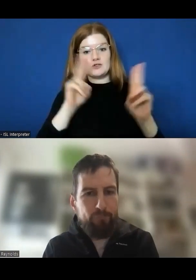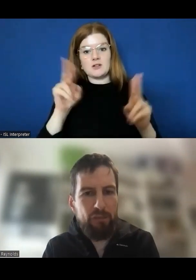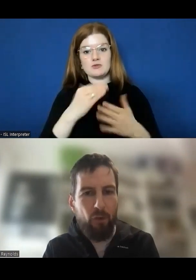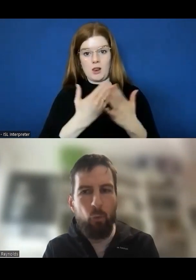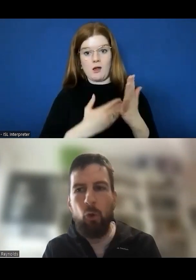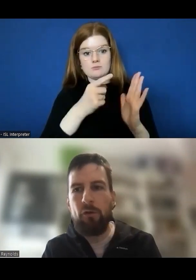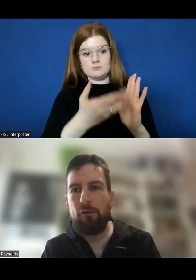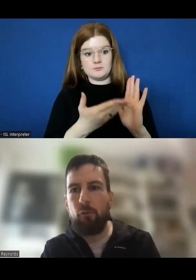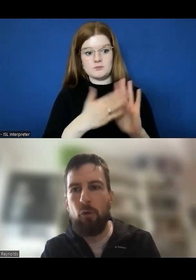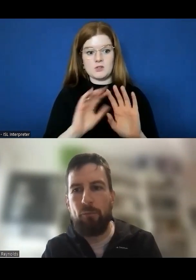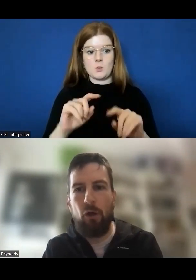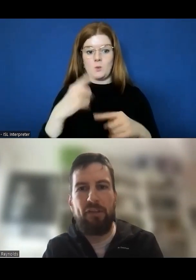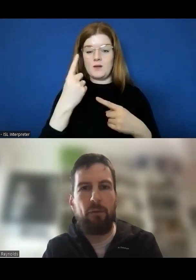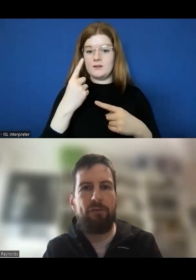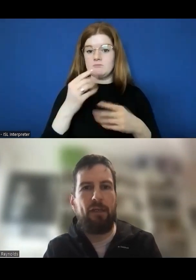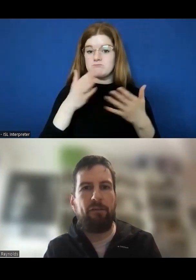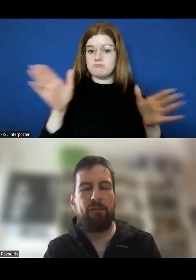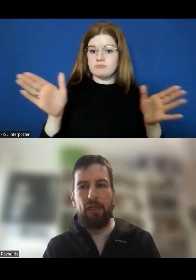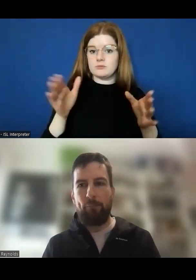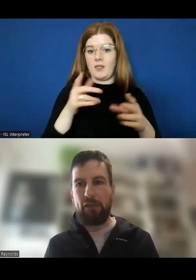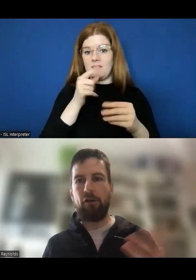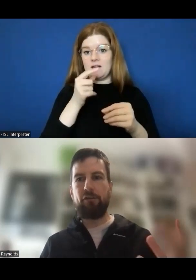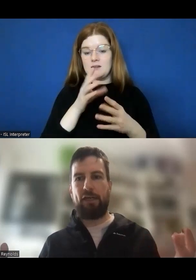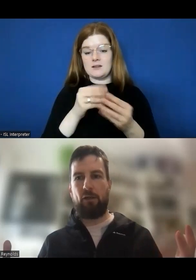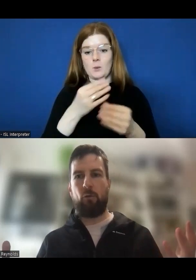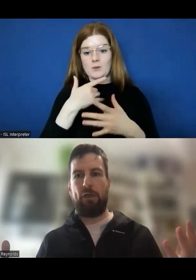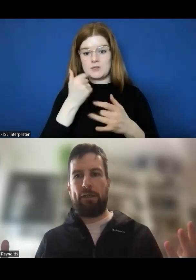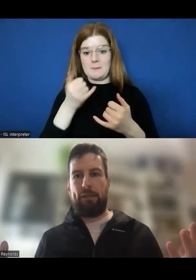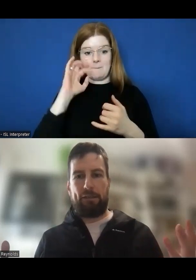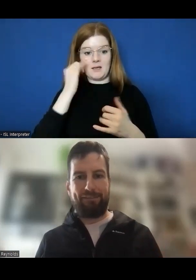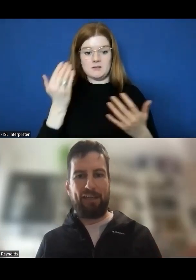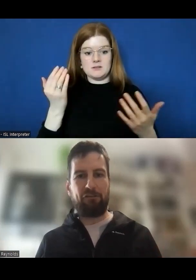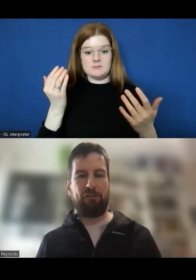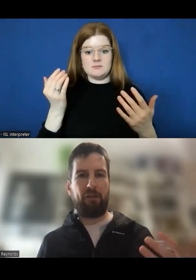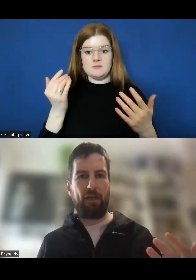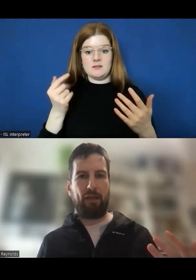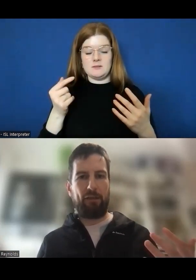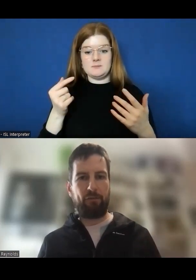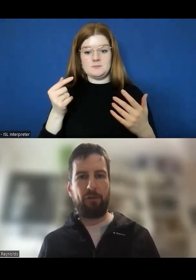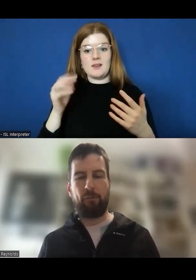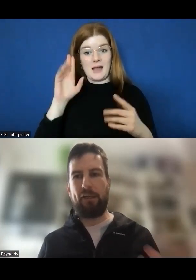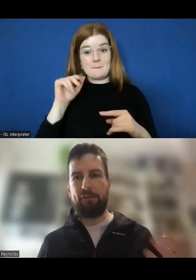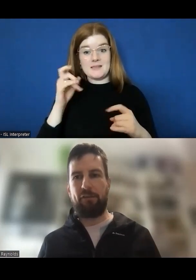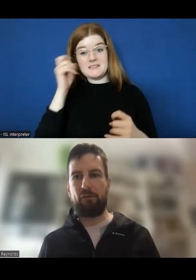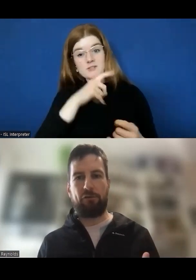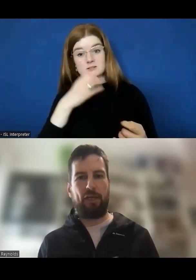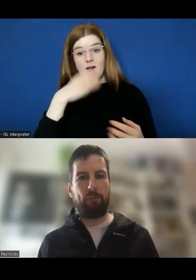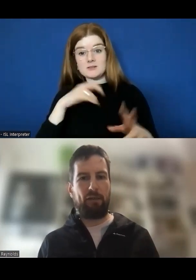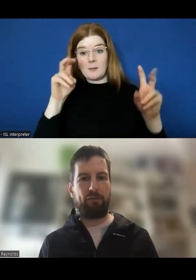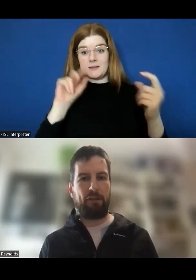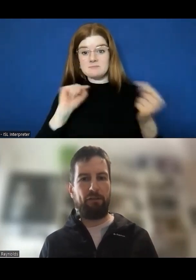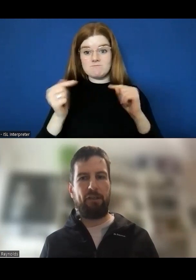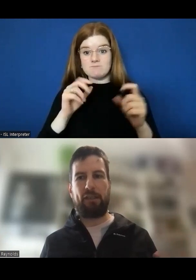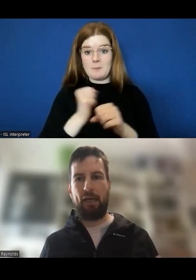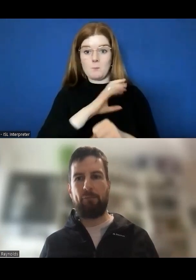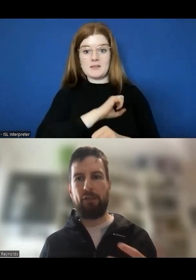law. So I suppose one broad thing I would say is, because of how contentious some of the debates and the discourse around